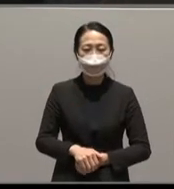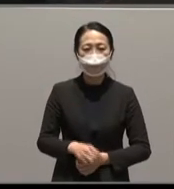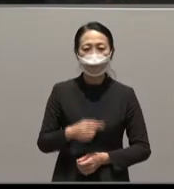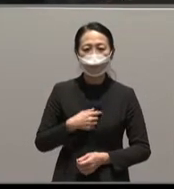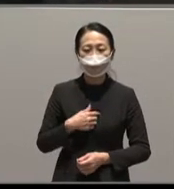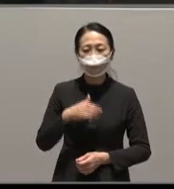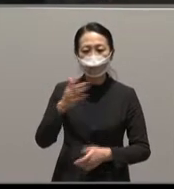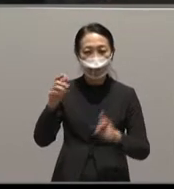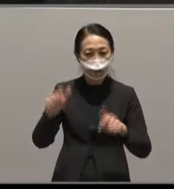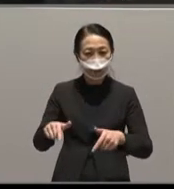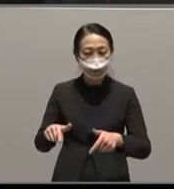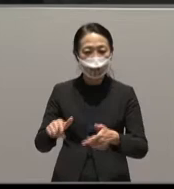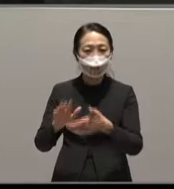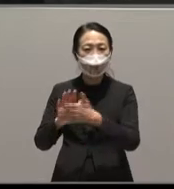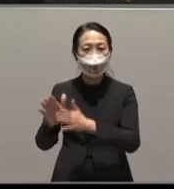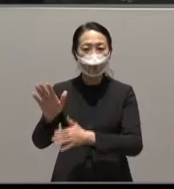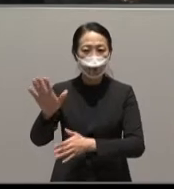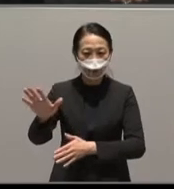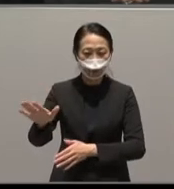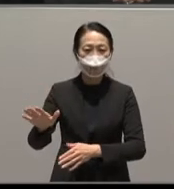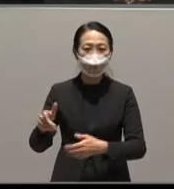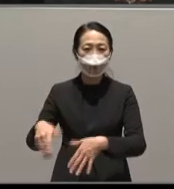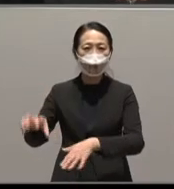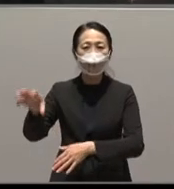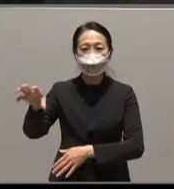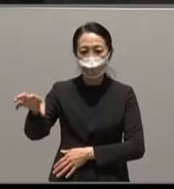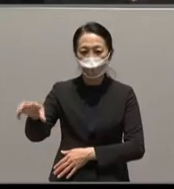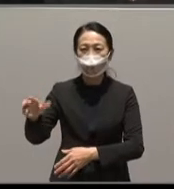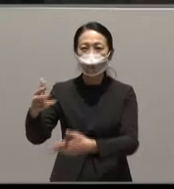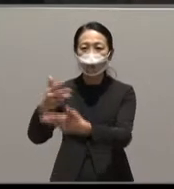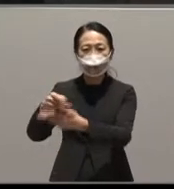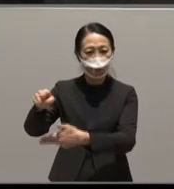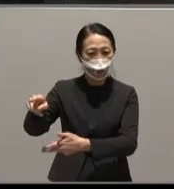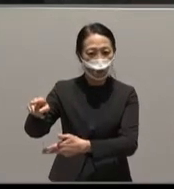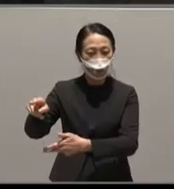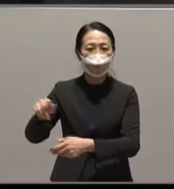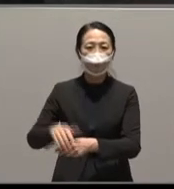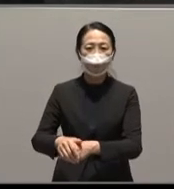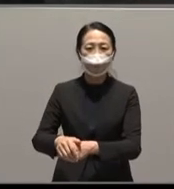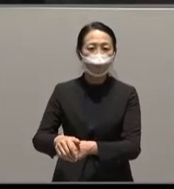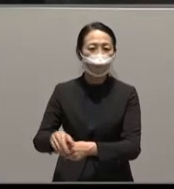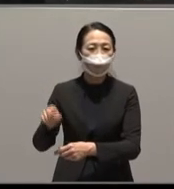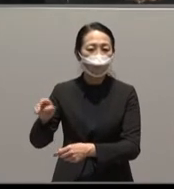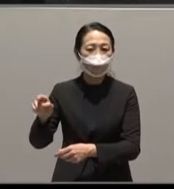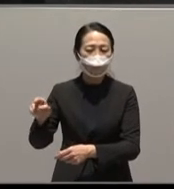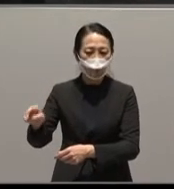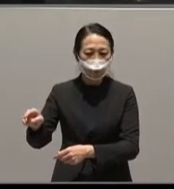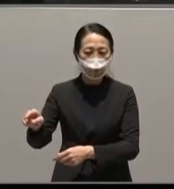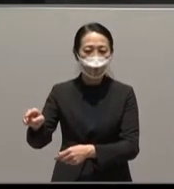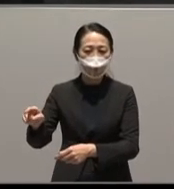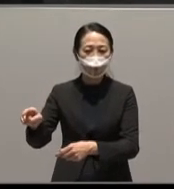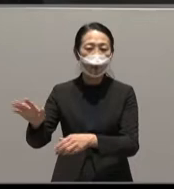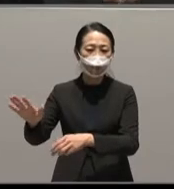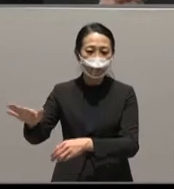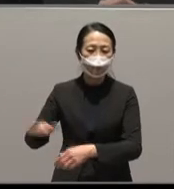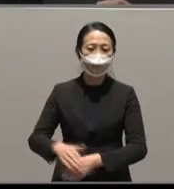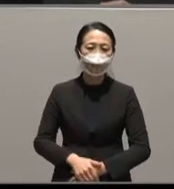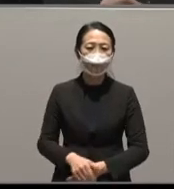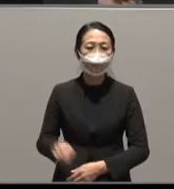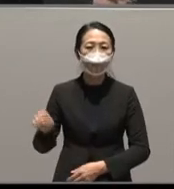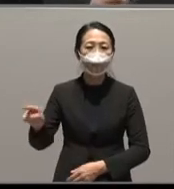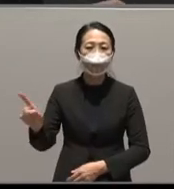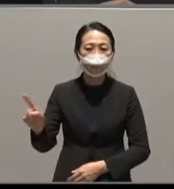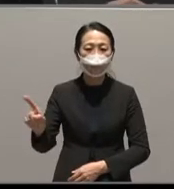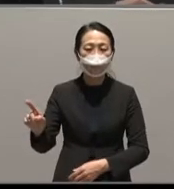connected to the forest. And I come from Shanxi province and Daido city,